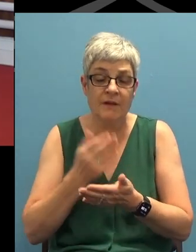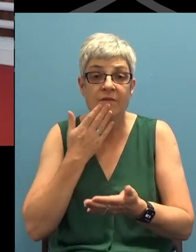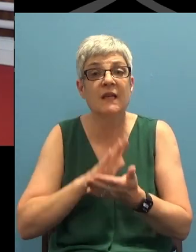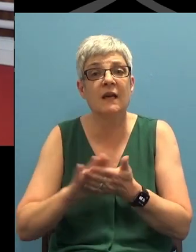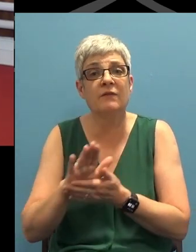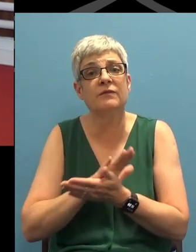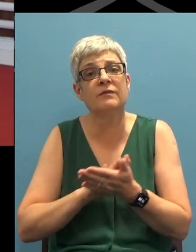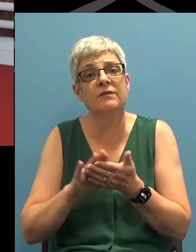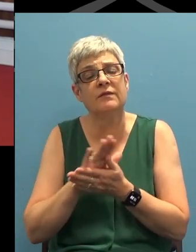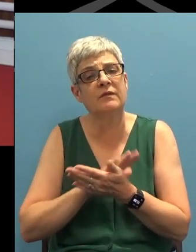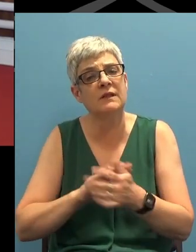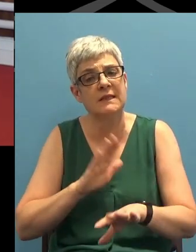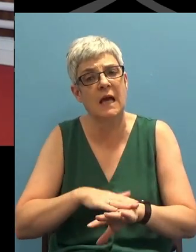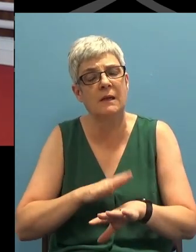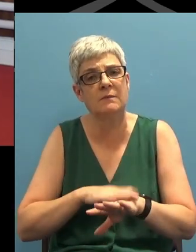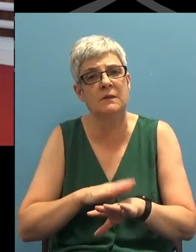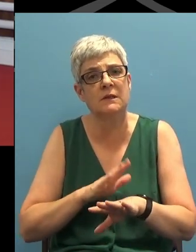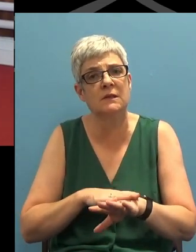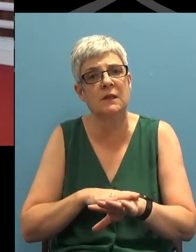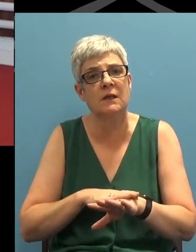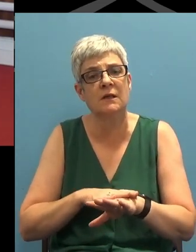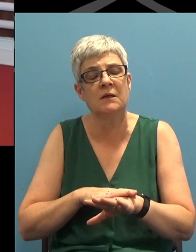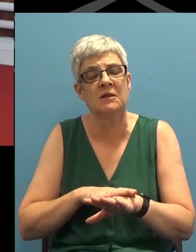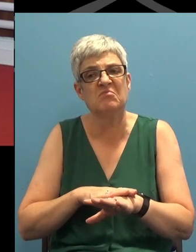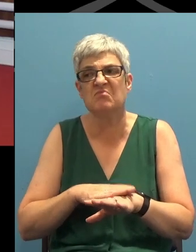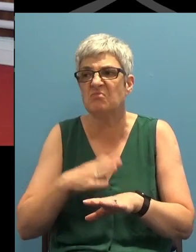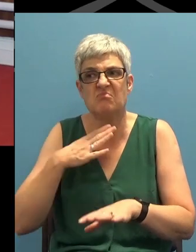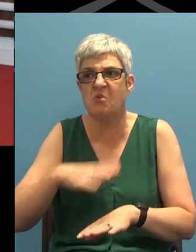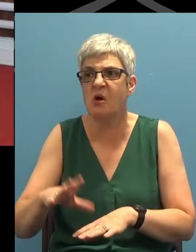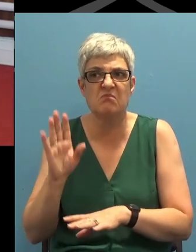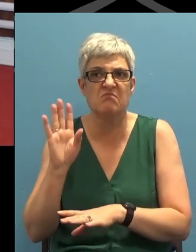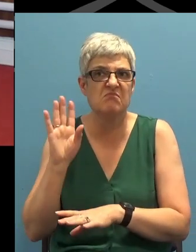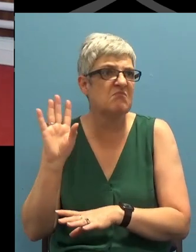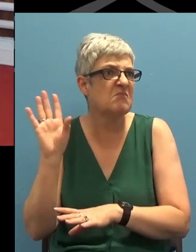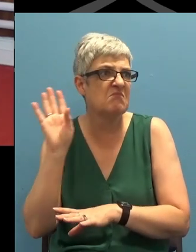Forgive us for the times when we've not wanted